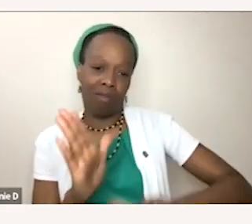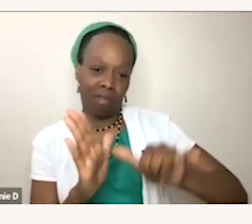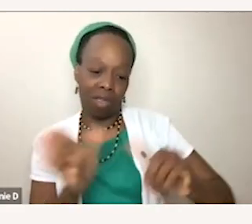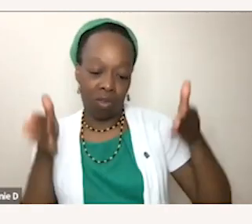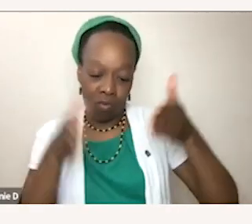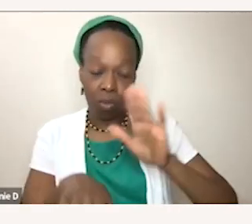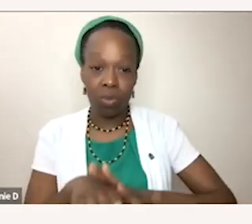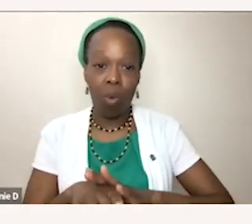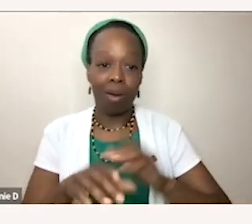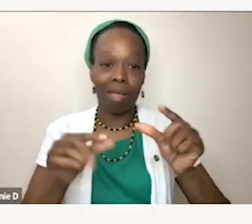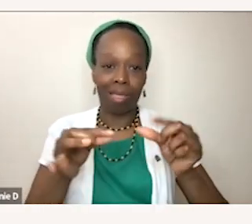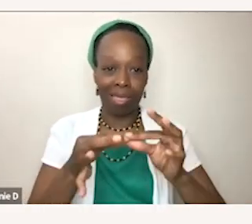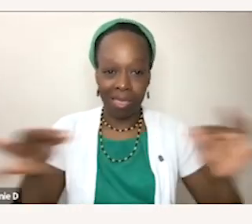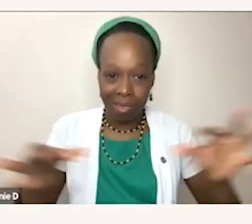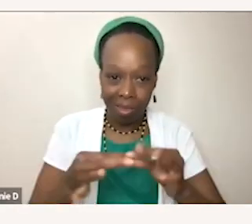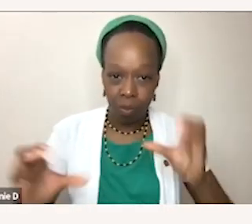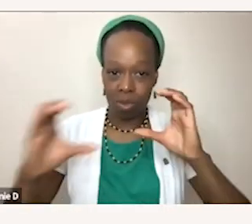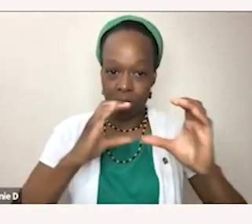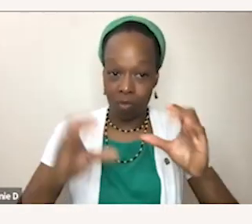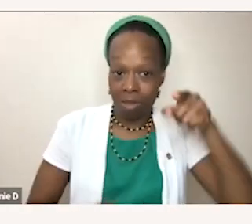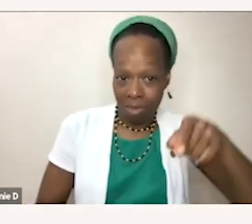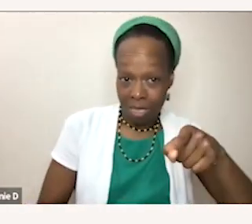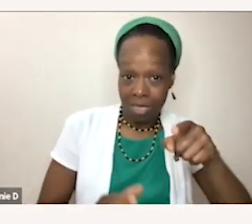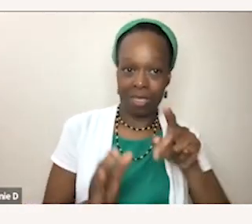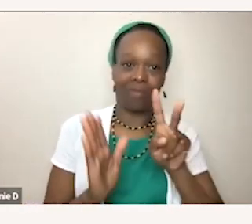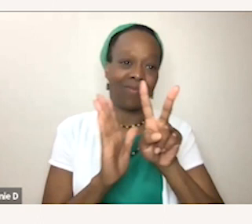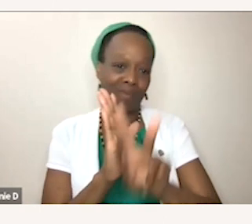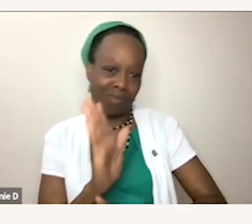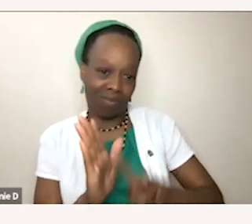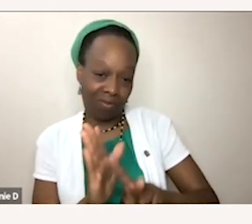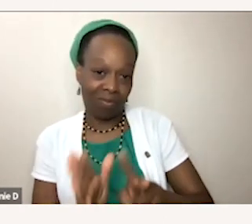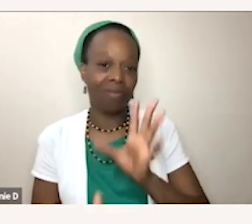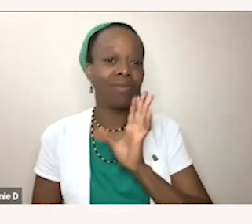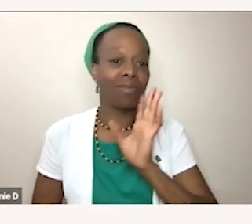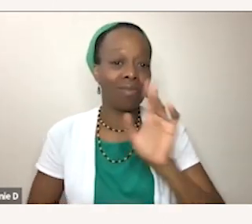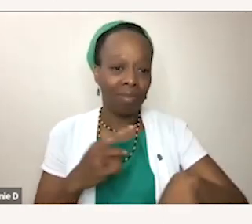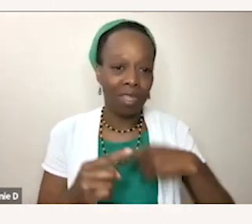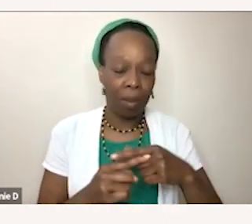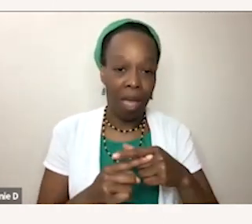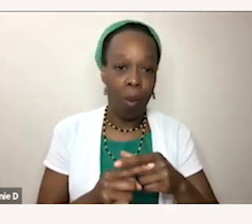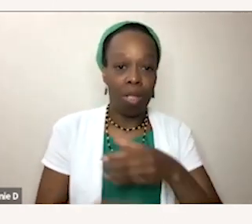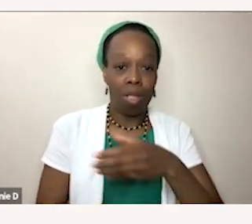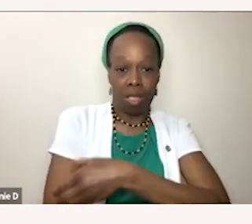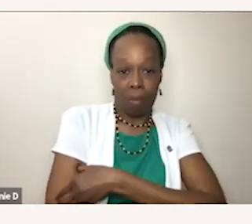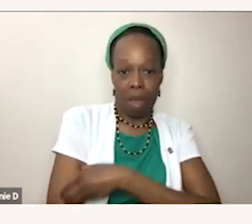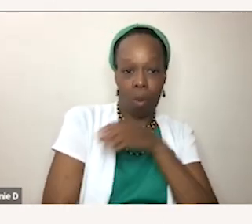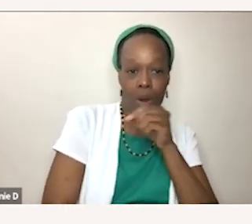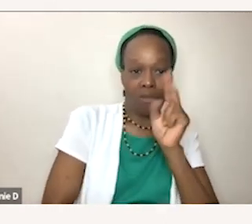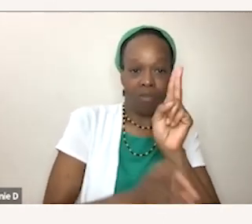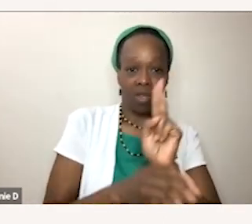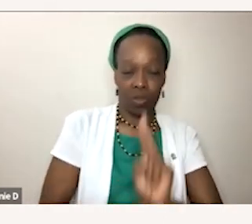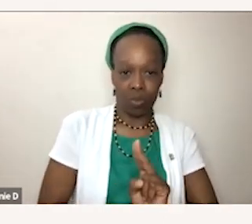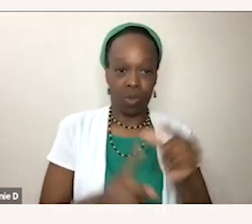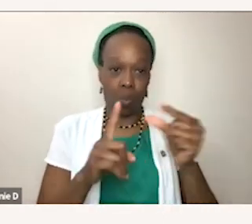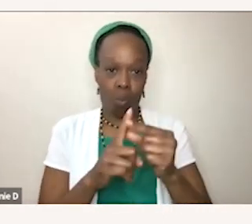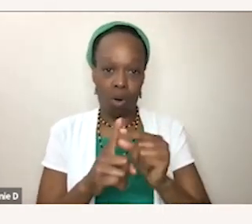conversation. And in this video, Annie is talking about the power of using words